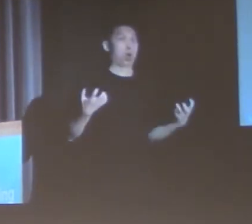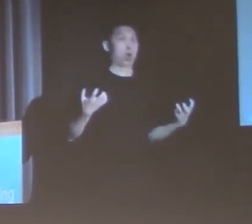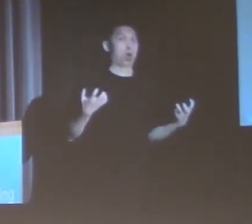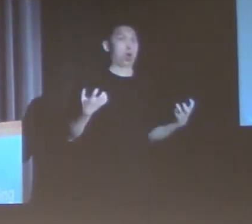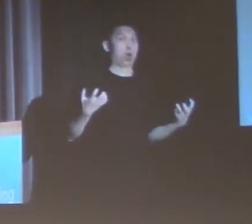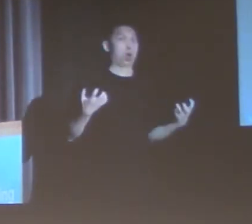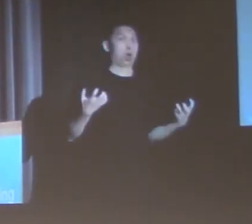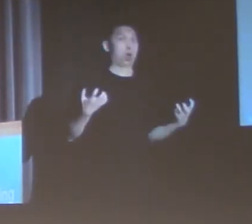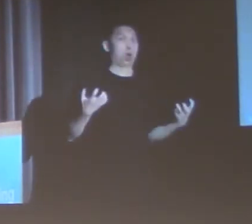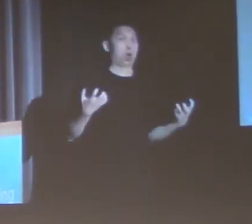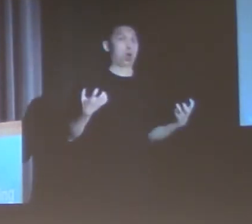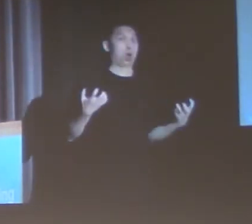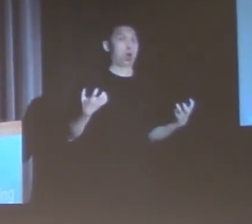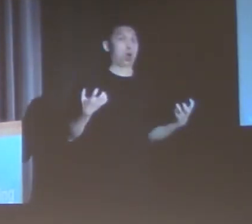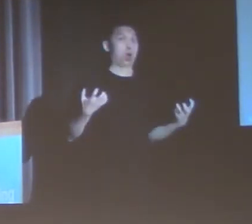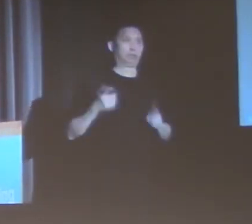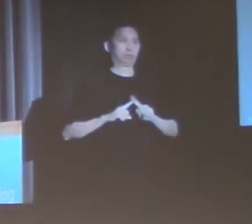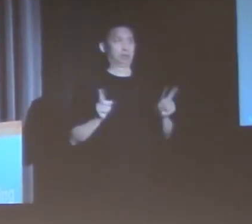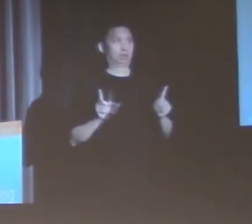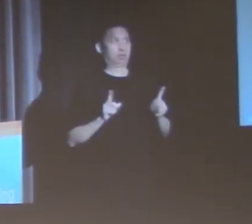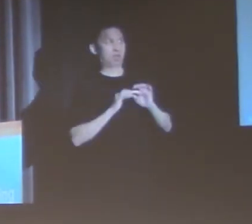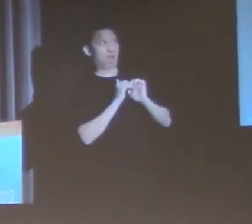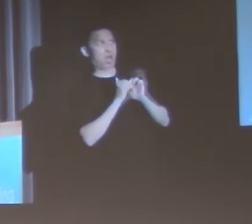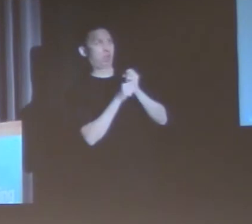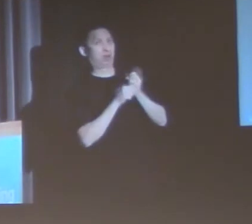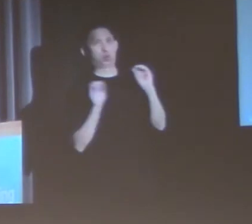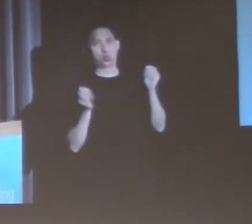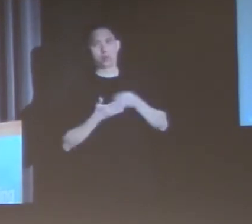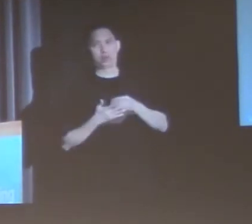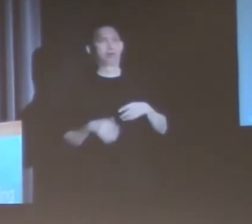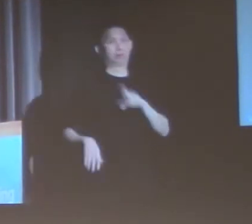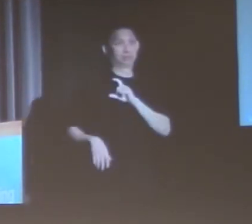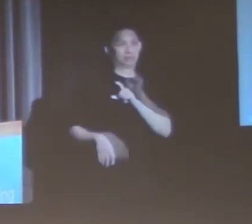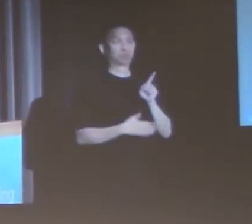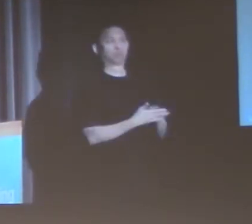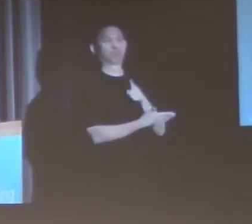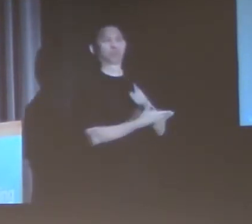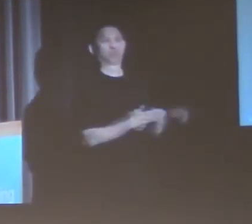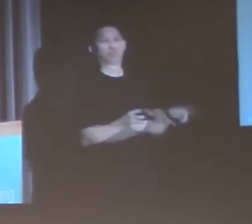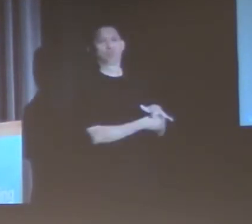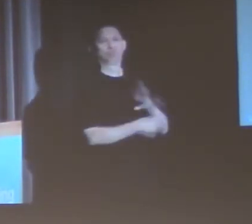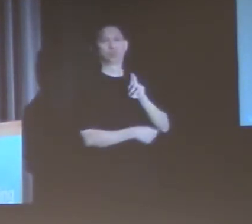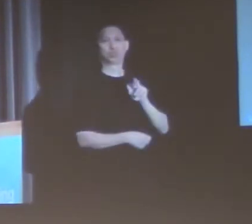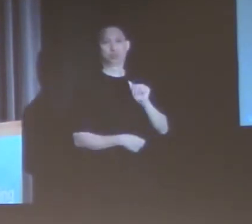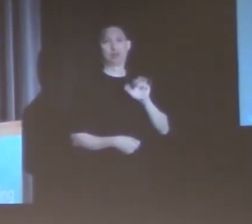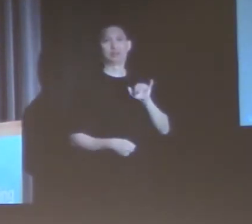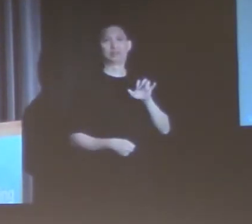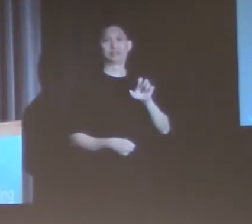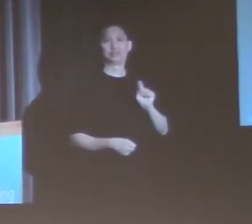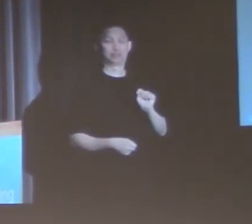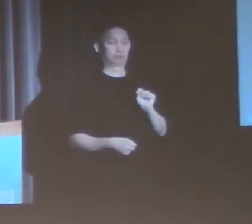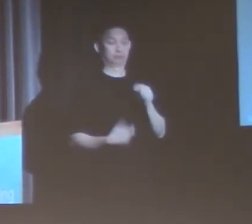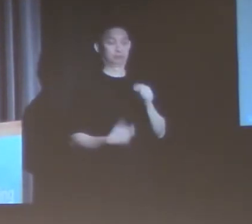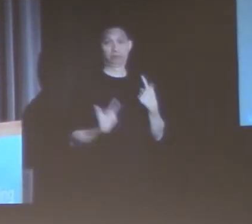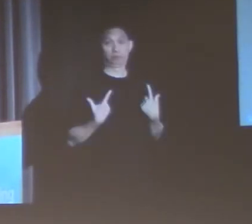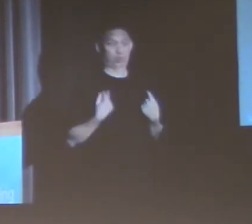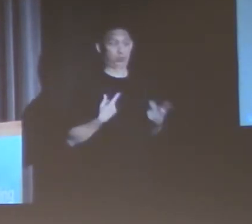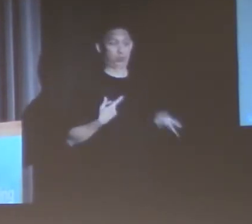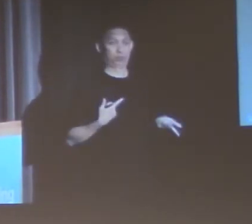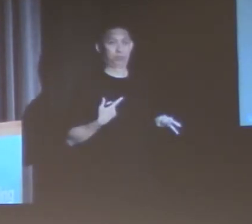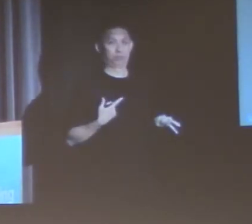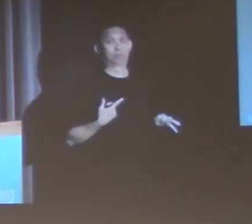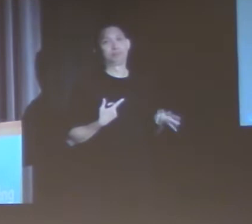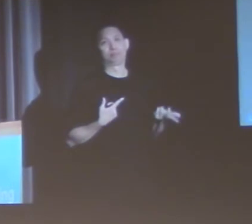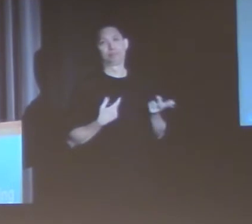employment, the police were racist, and bit by bit, you enter a life of crime. It's how you're going to get what other people have, but you've got to